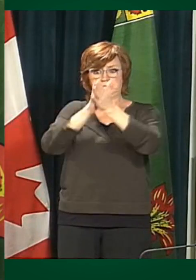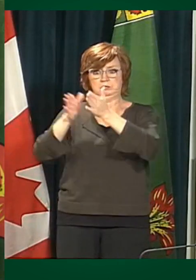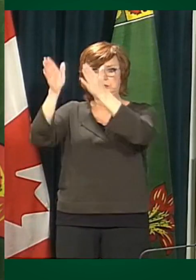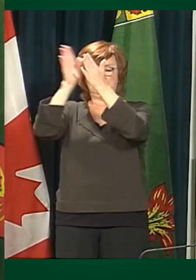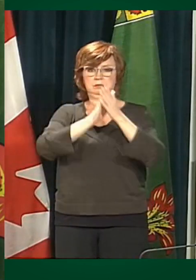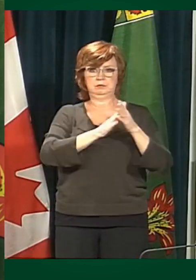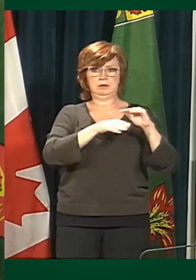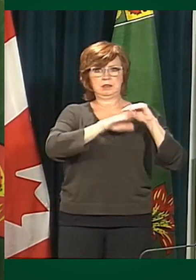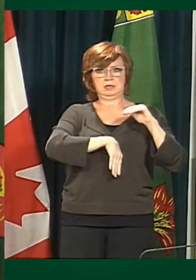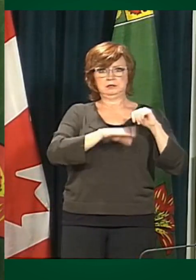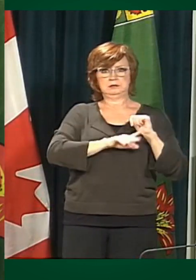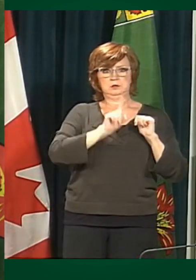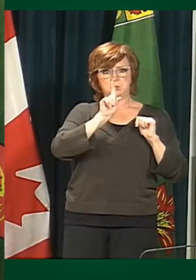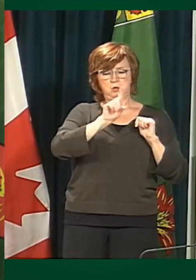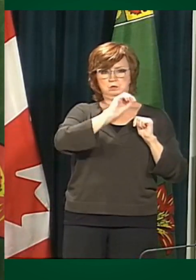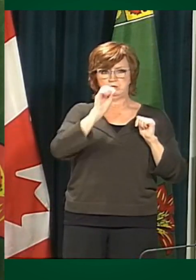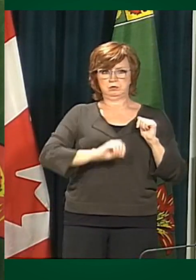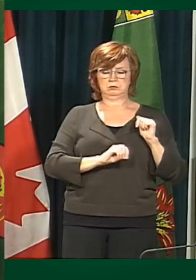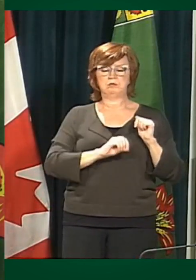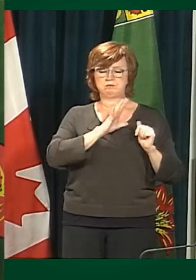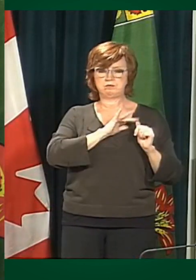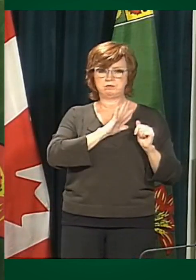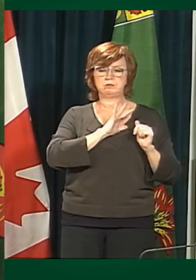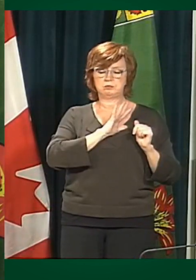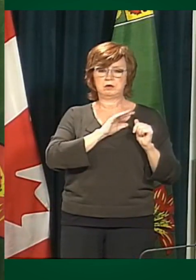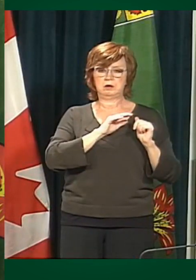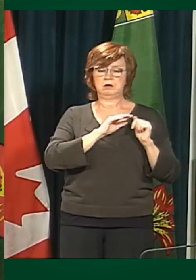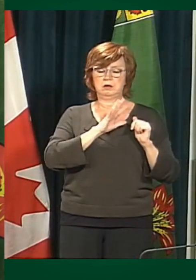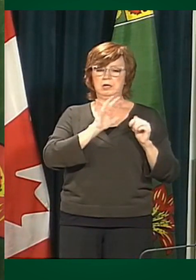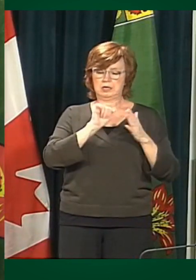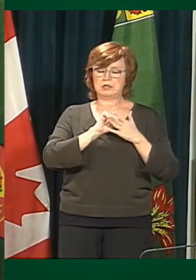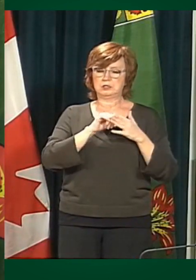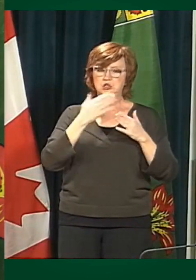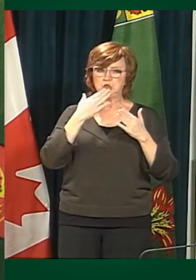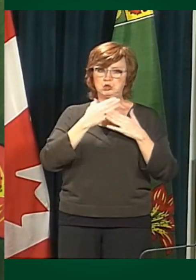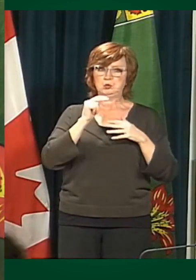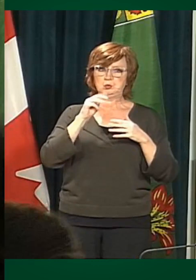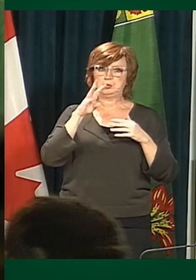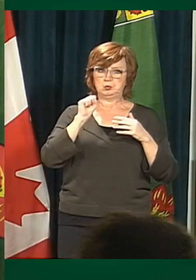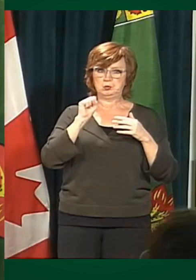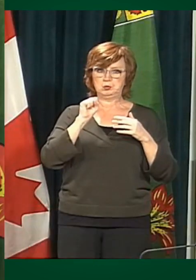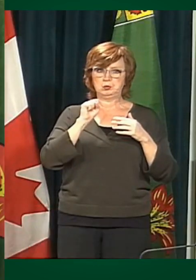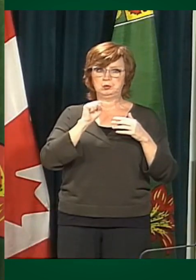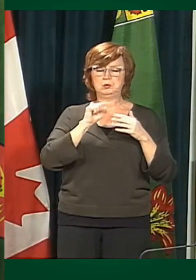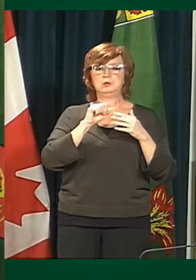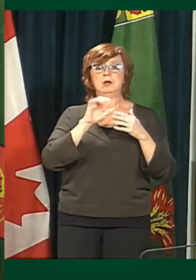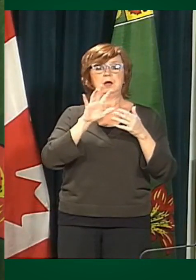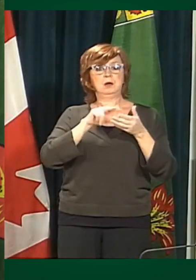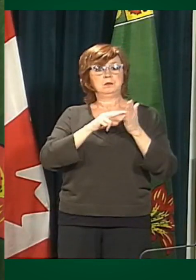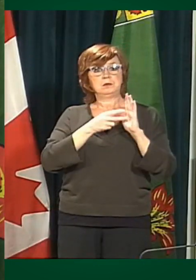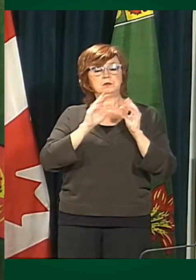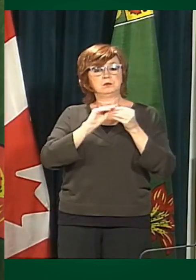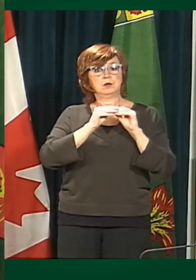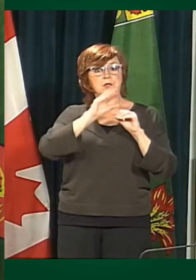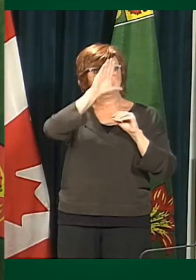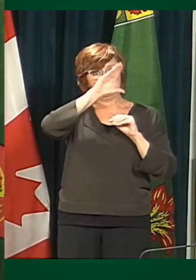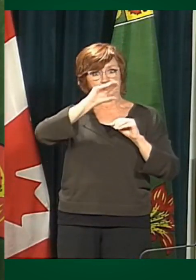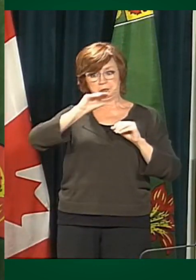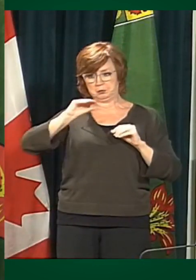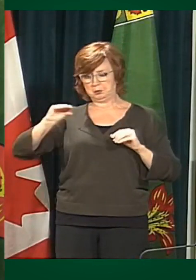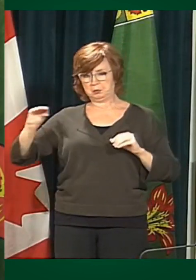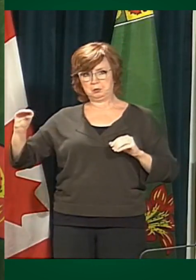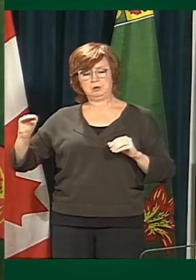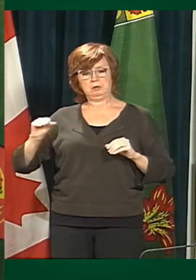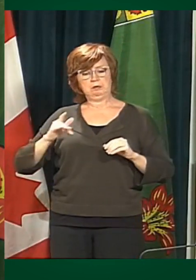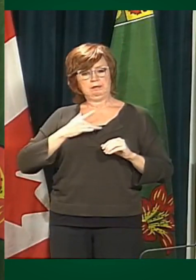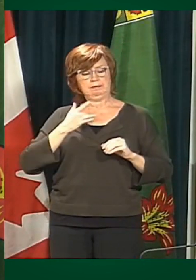that we are managing to keep the curve flat and actually bend it downward. So that's very reassuring. But again, while that is very